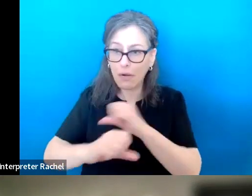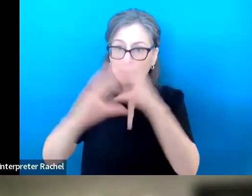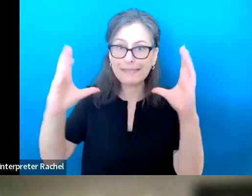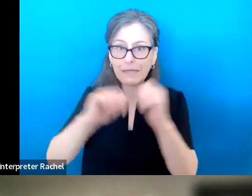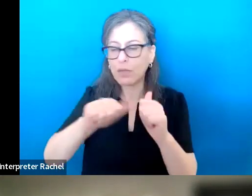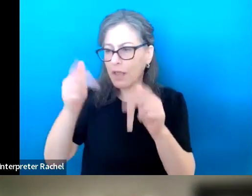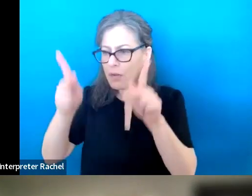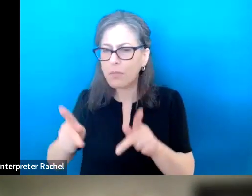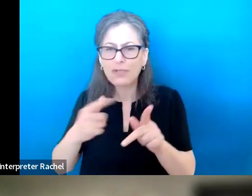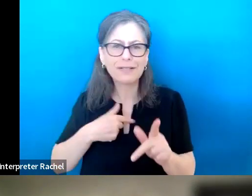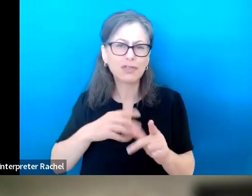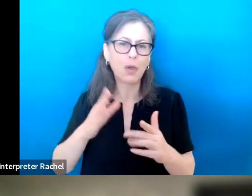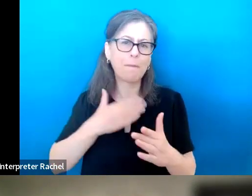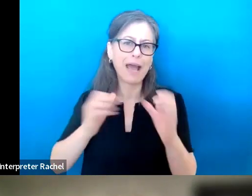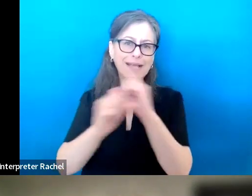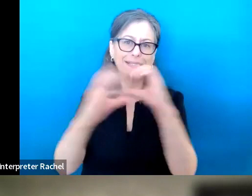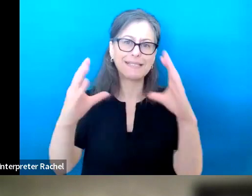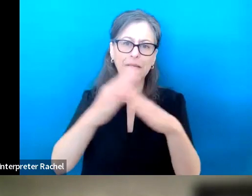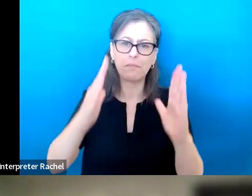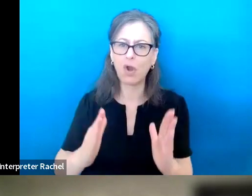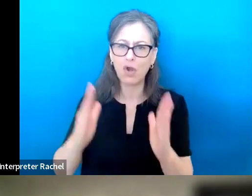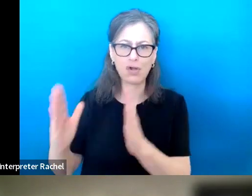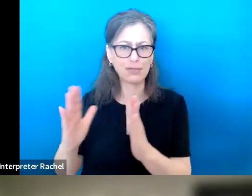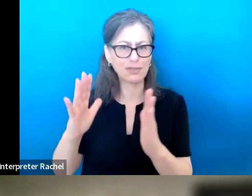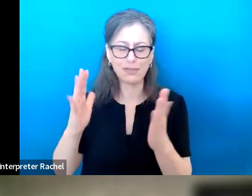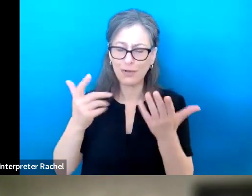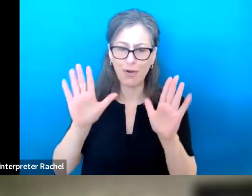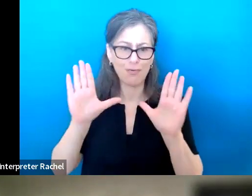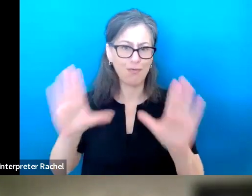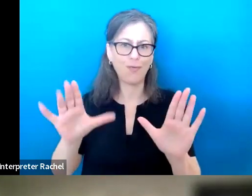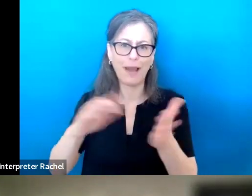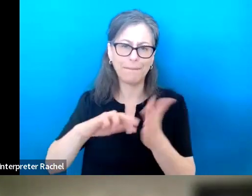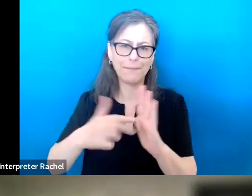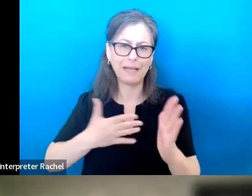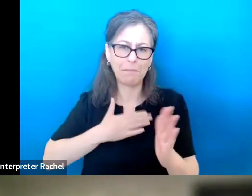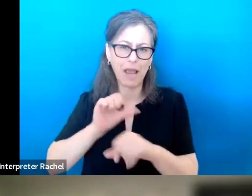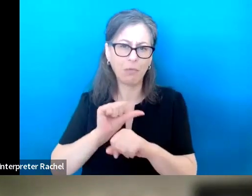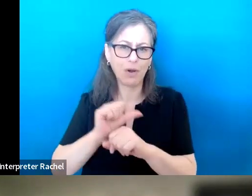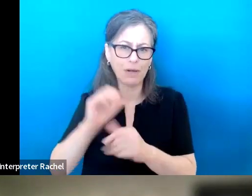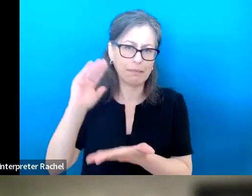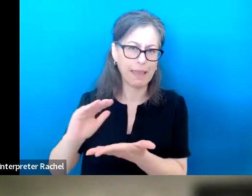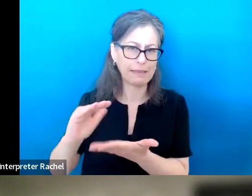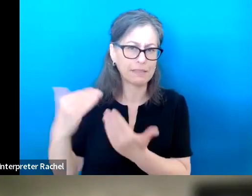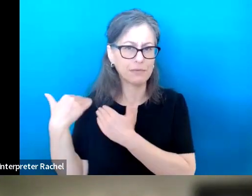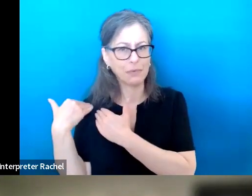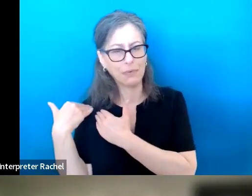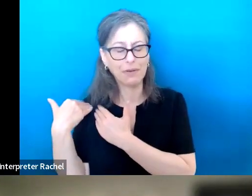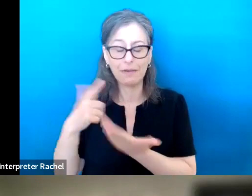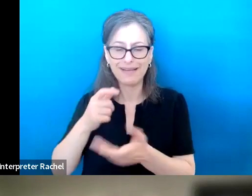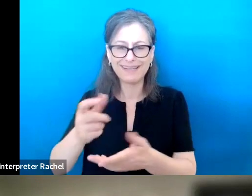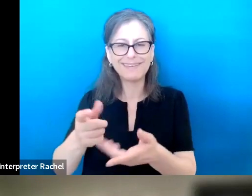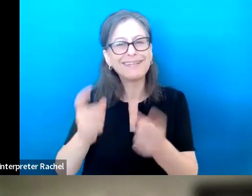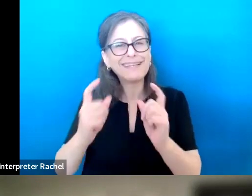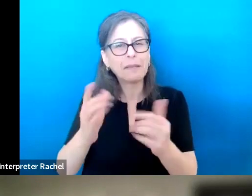scene partners like that, I think you actually have very little to do on your part because they help make your job